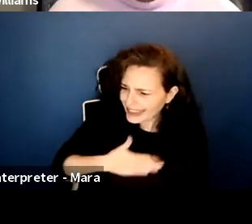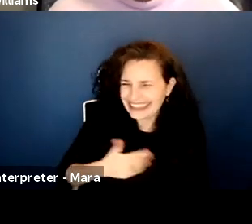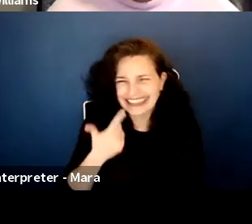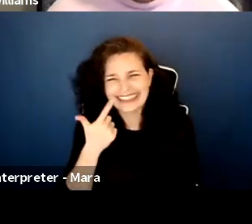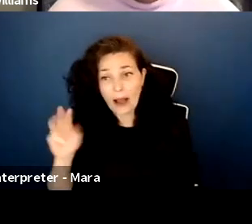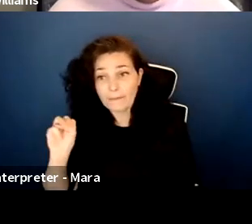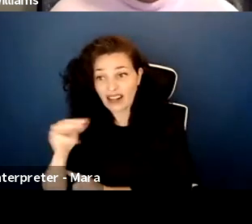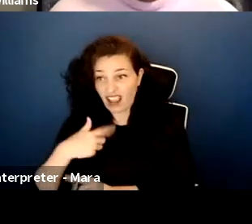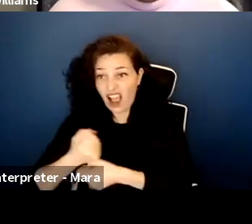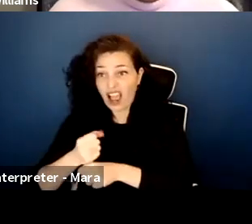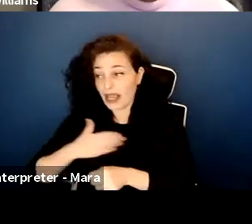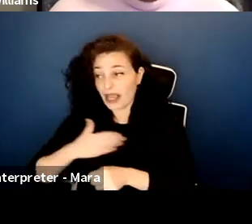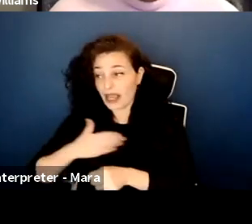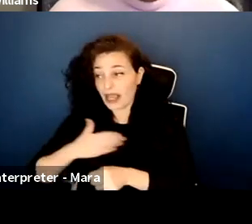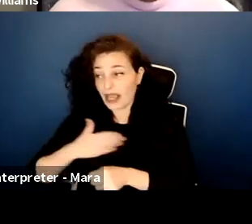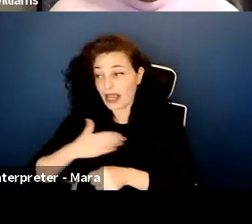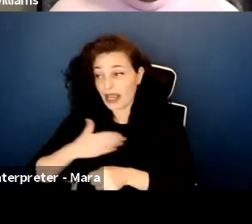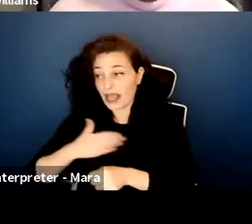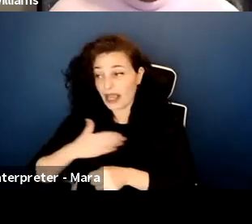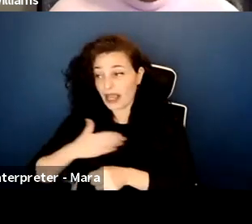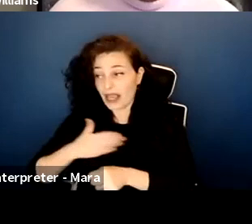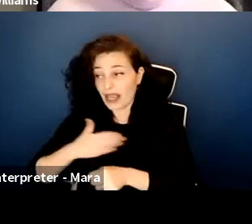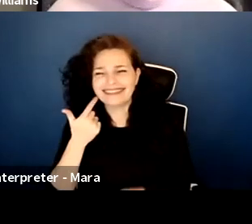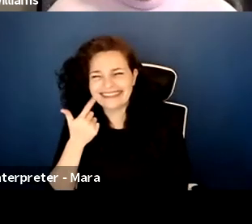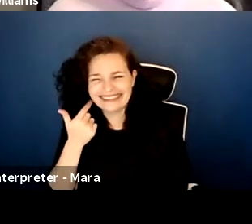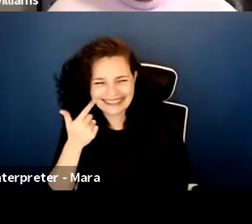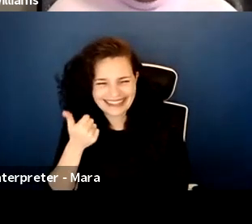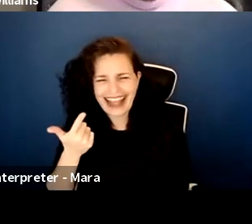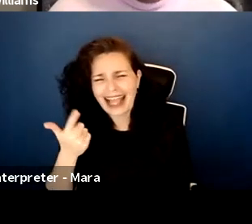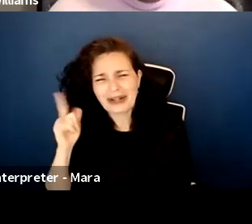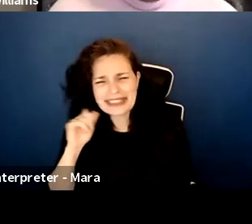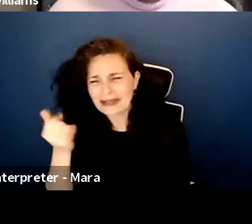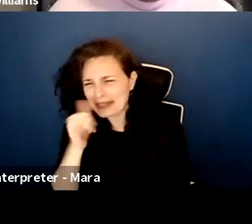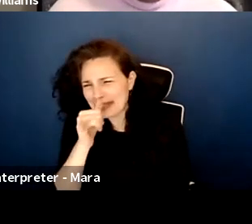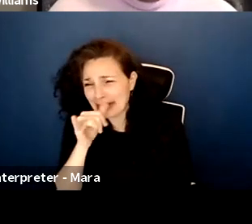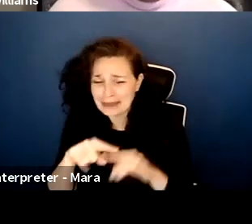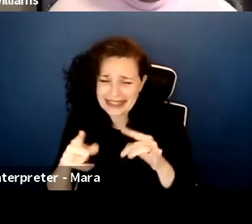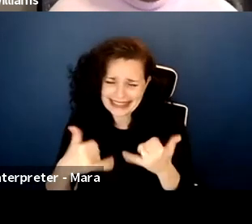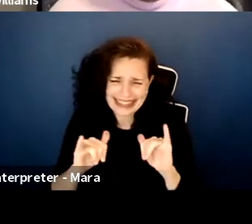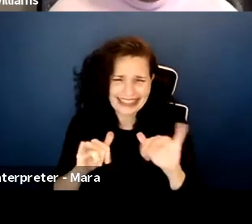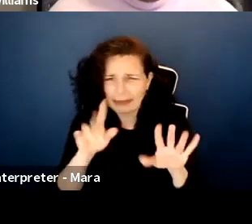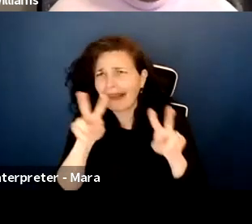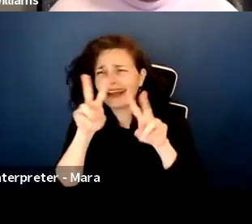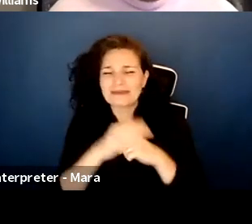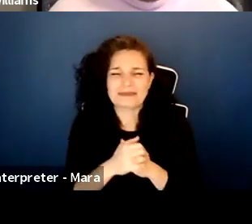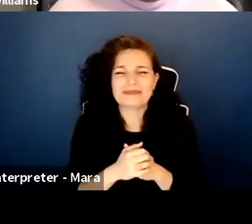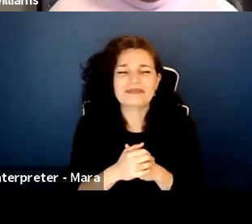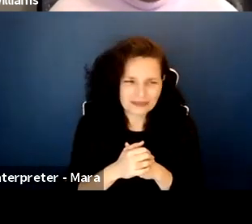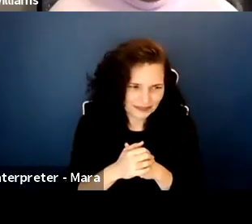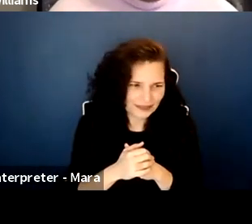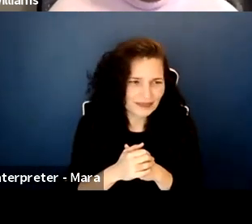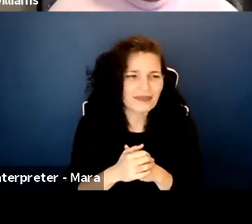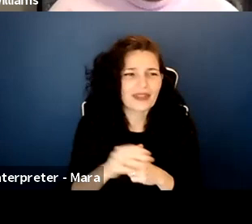it sounds silly, but I don't think I'm Right. And also with the sitting and standing options, That was